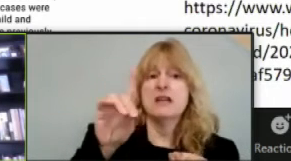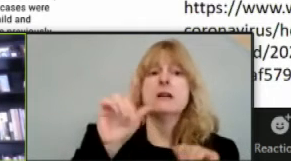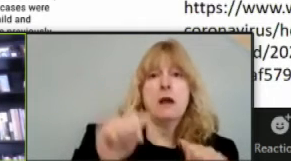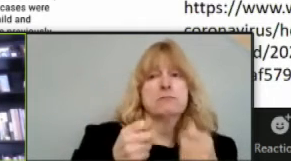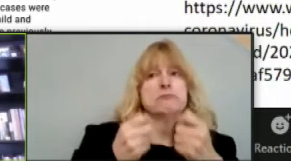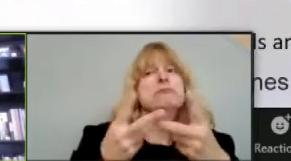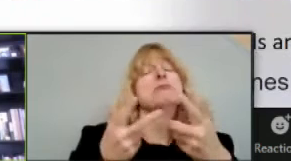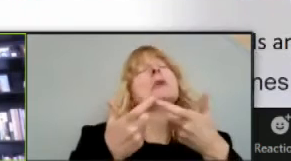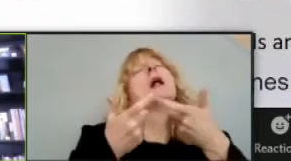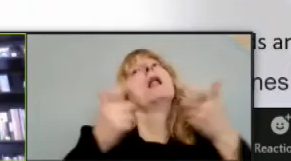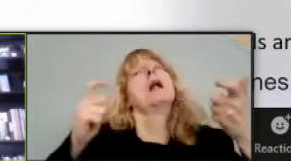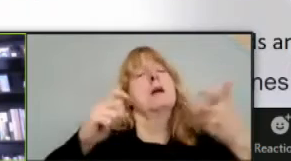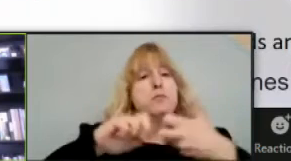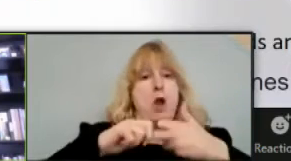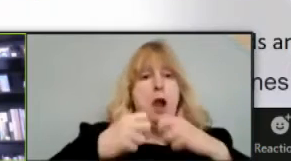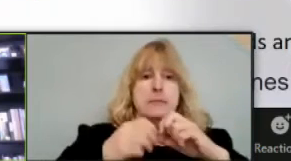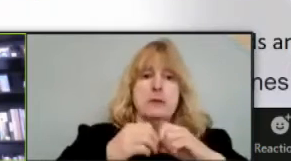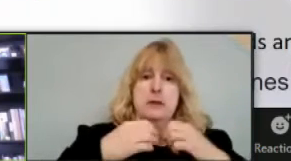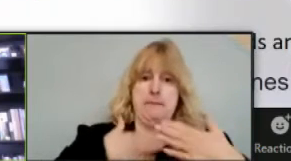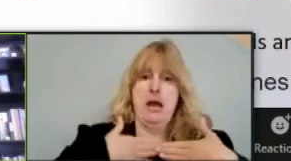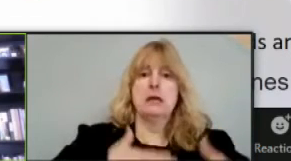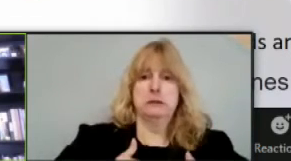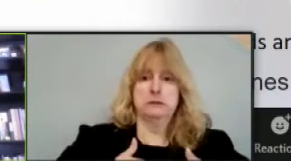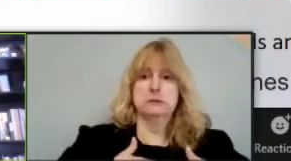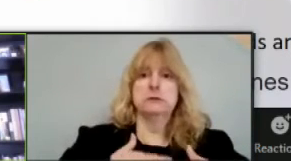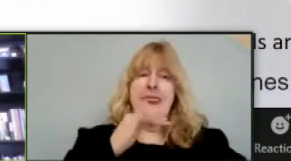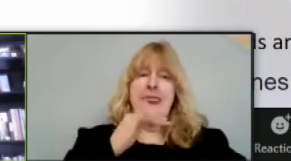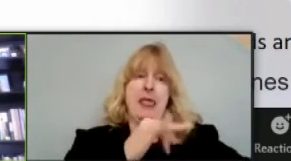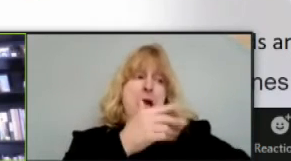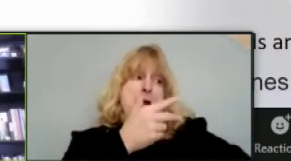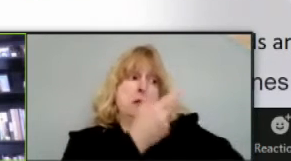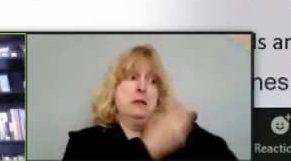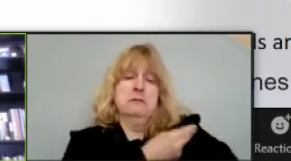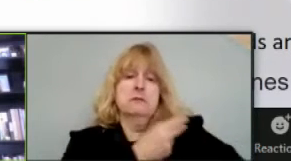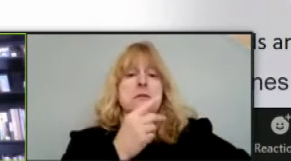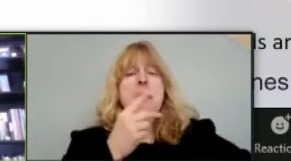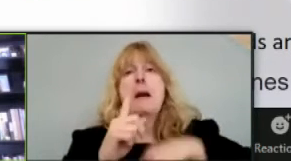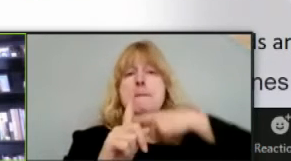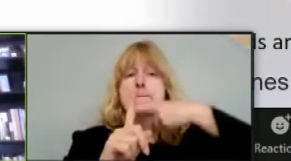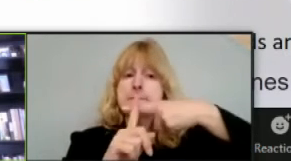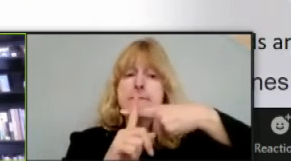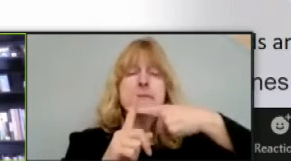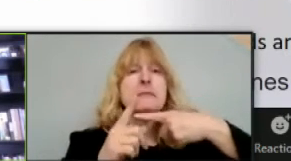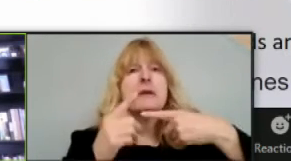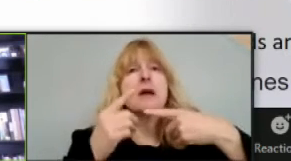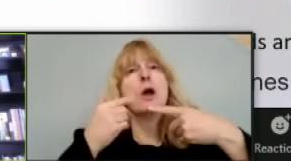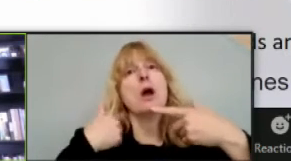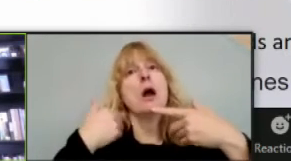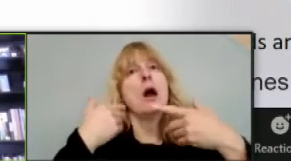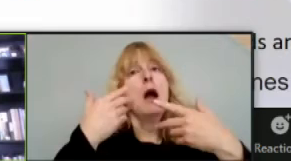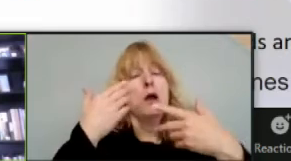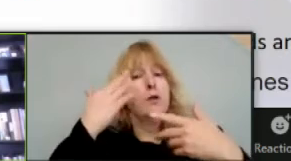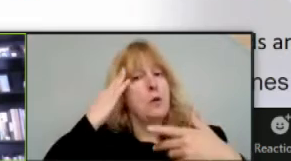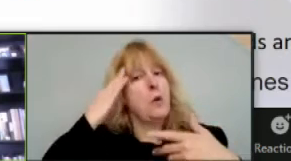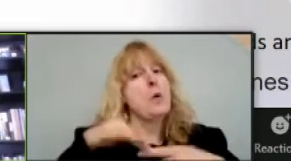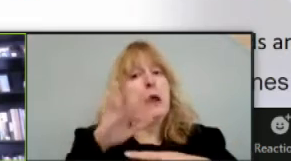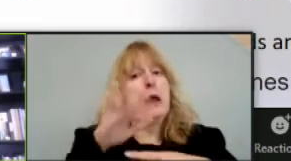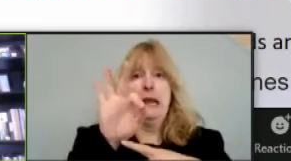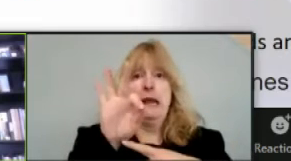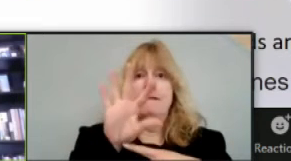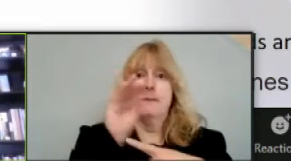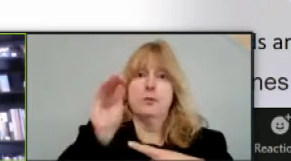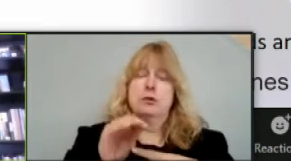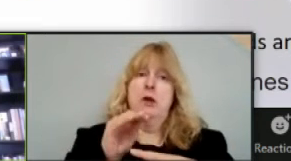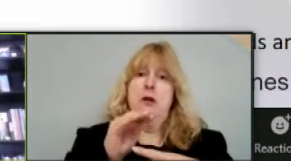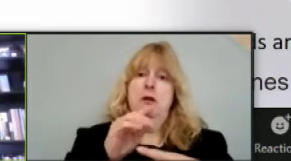so the benefit is that this vaccine, although there are unknowns, is 95% effective in preventing